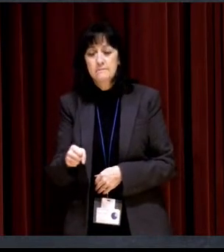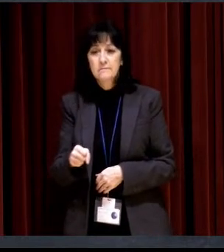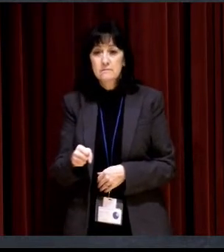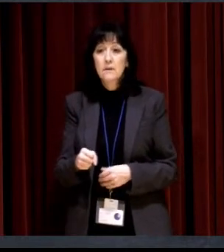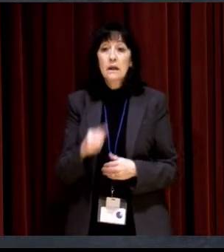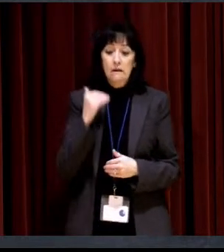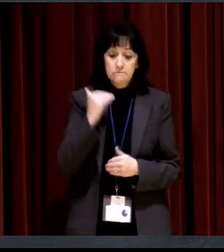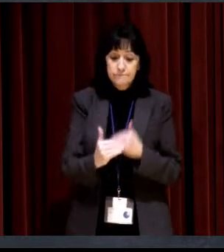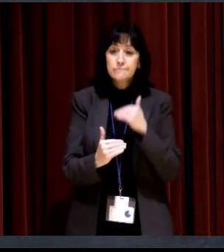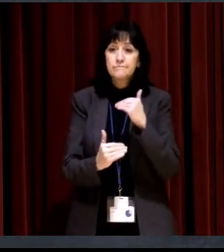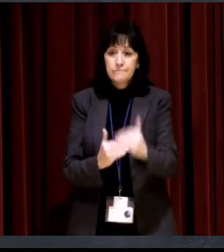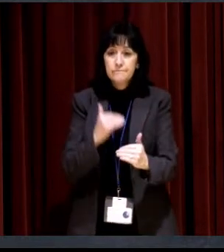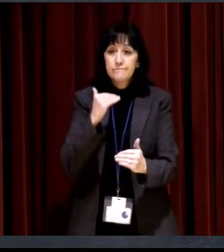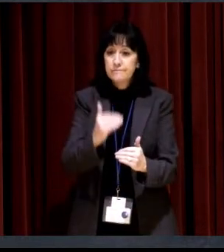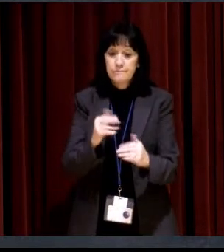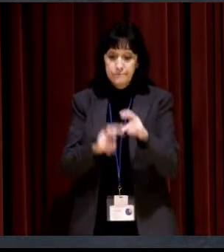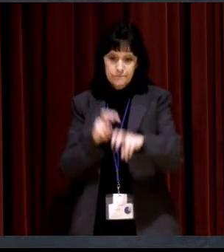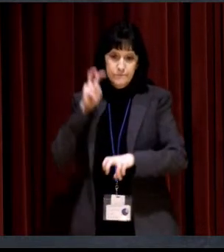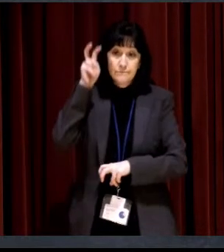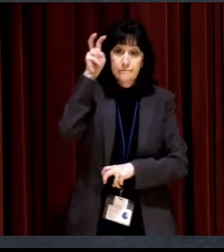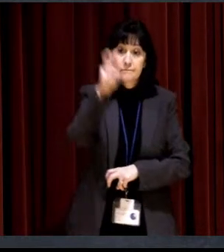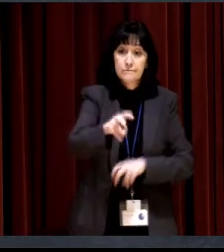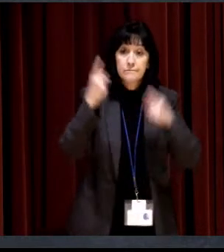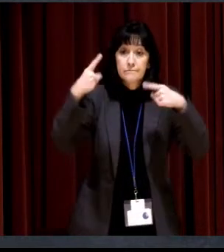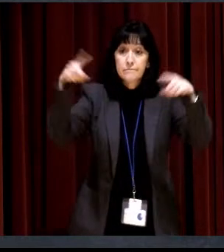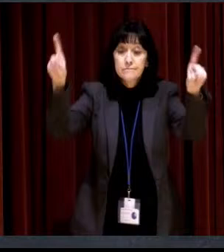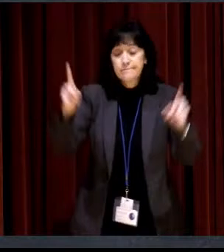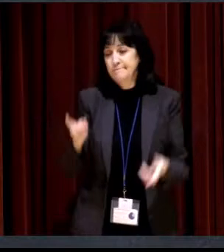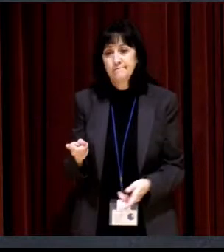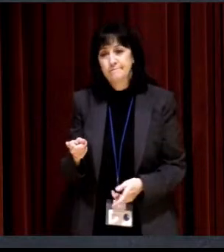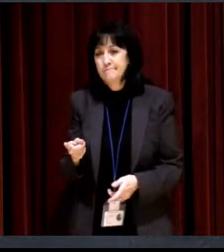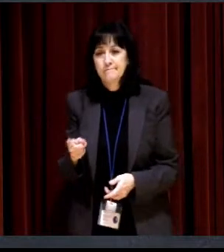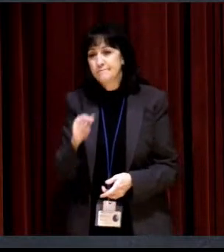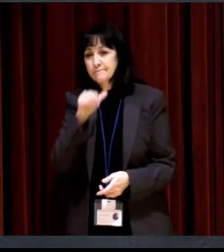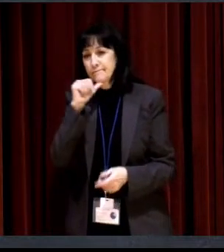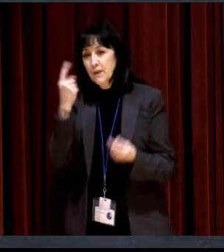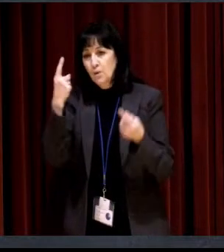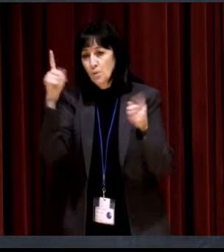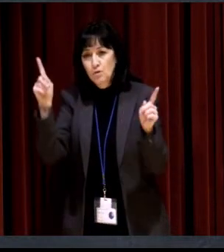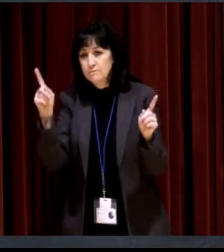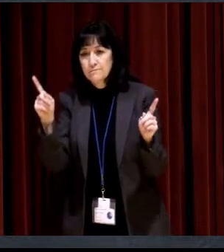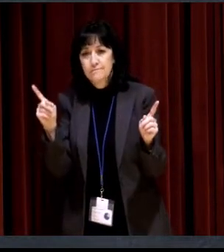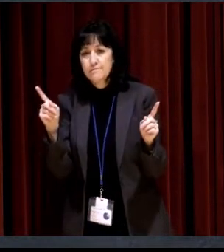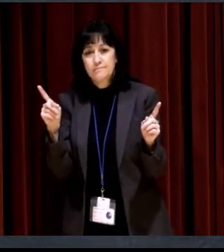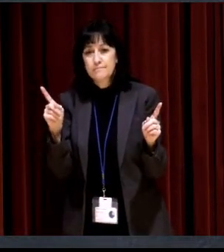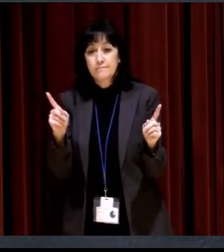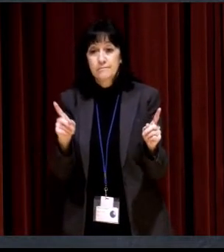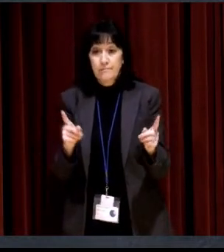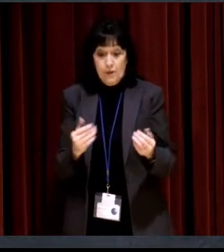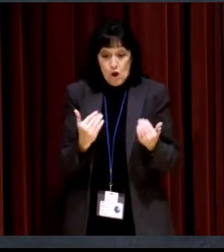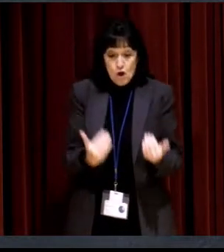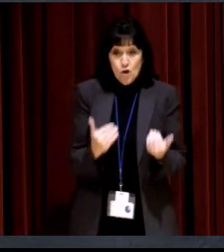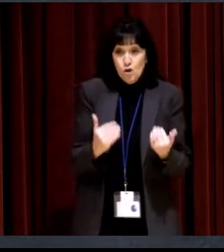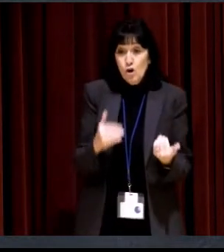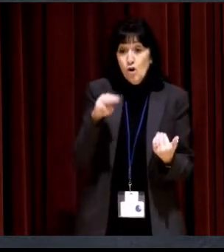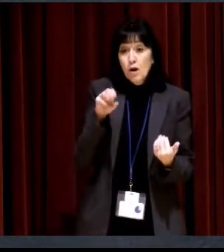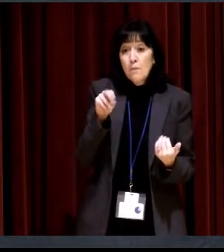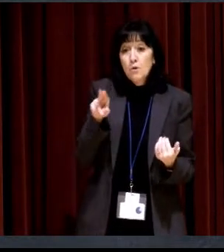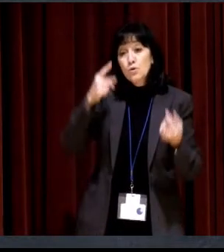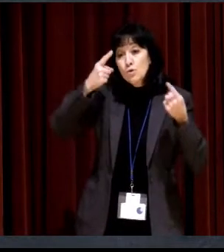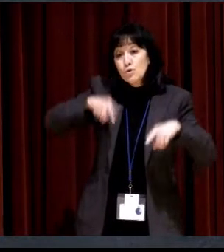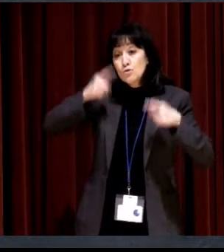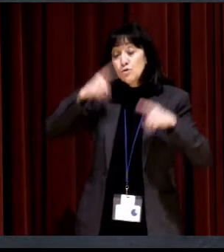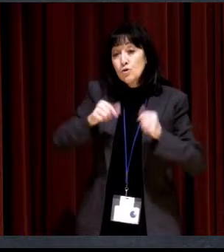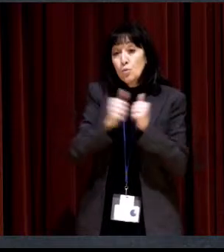not going to work that way, right? That's not the way we've done it with our current memorandum of understanding with